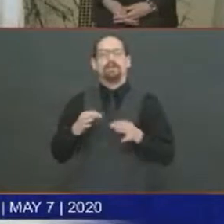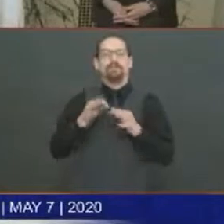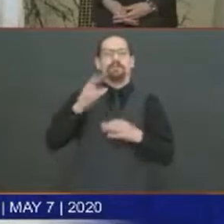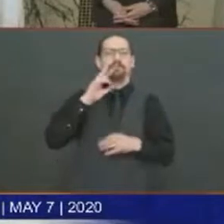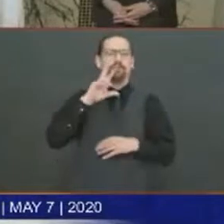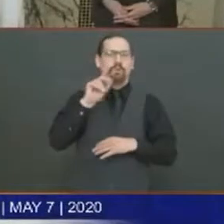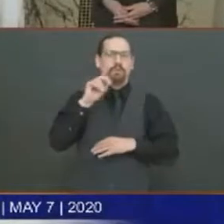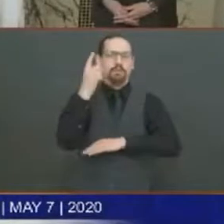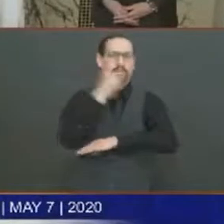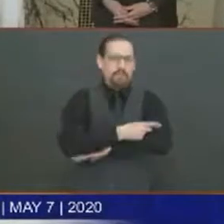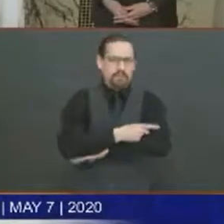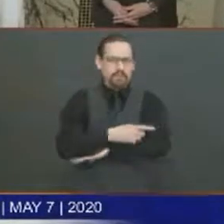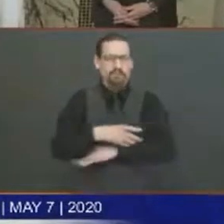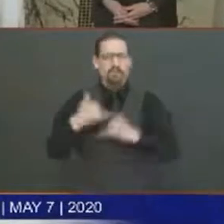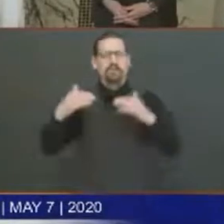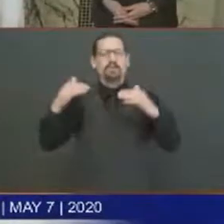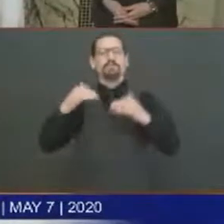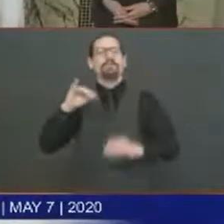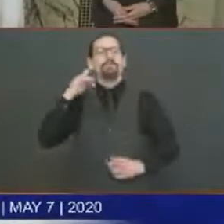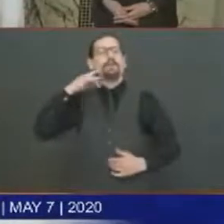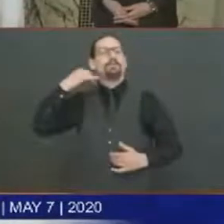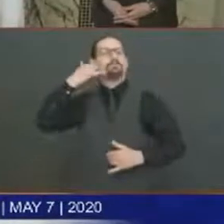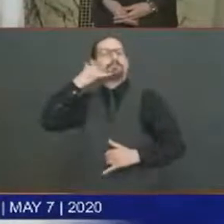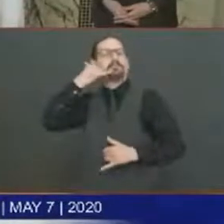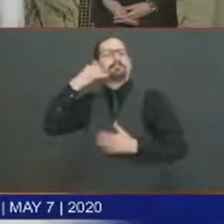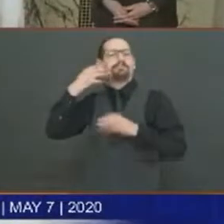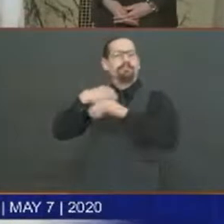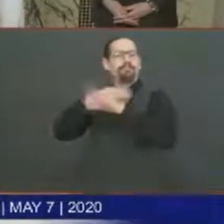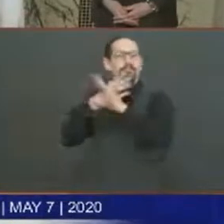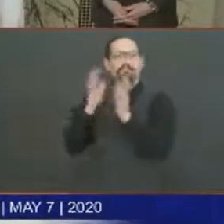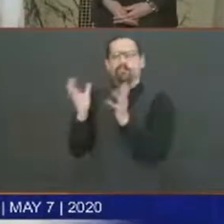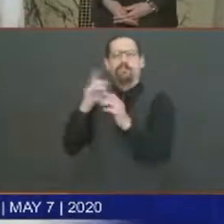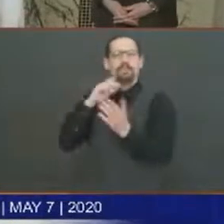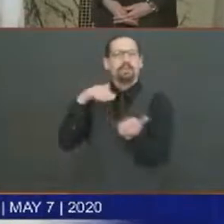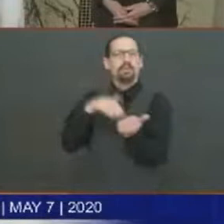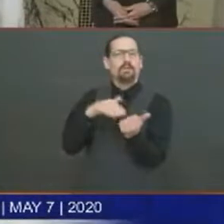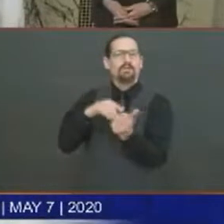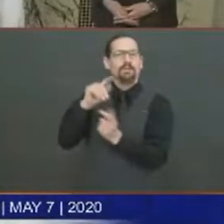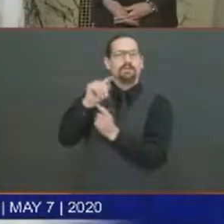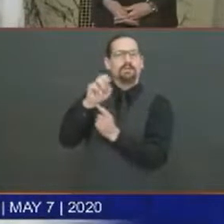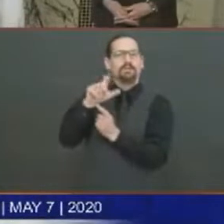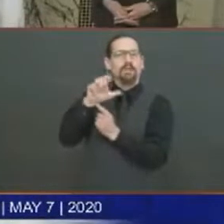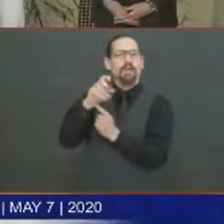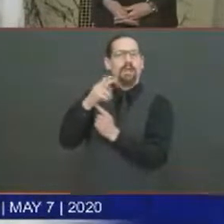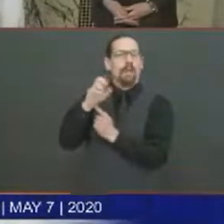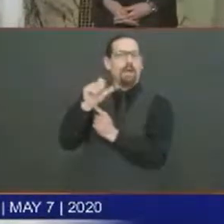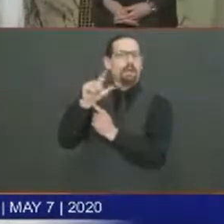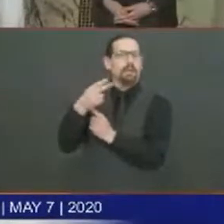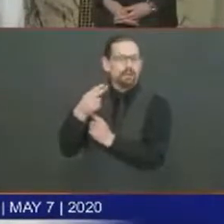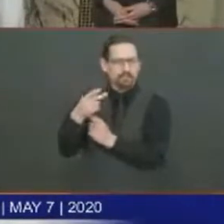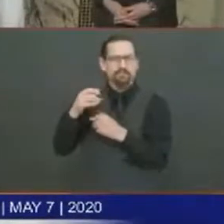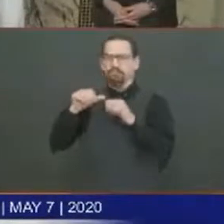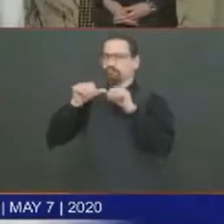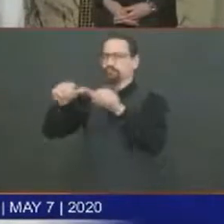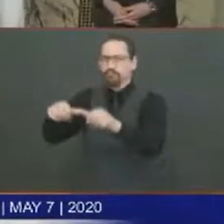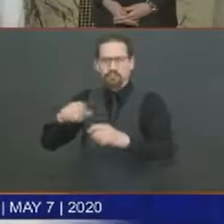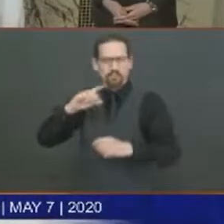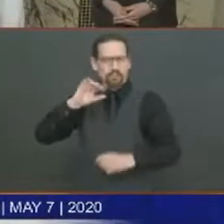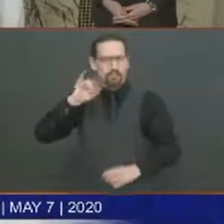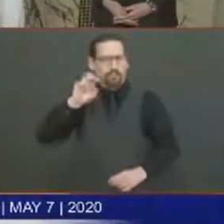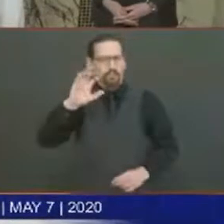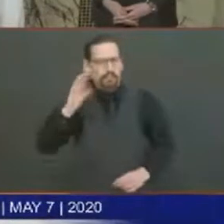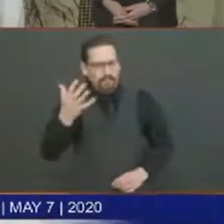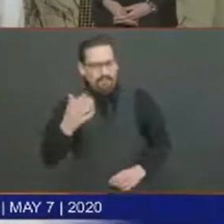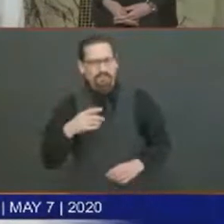Health insurers must cover telemedicine for primary care, specialty care, and mental health and